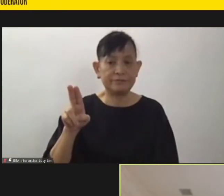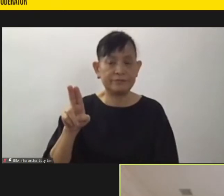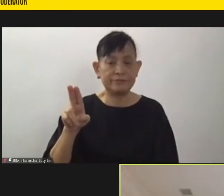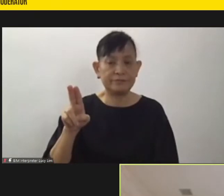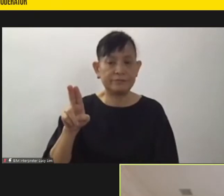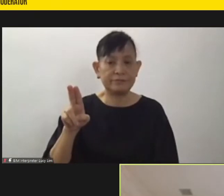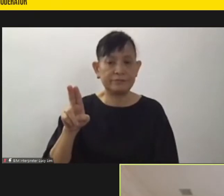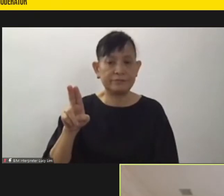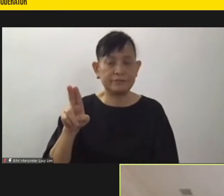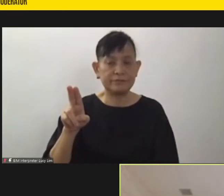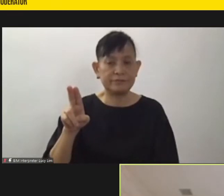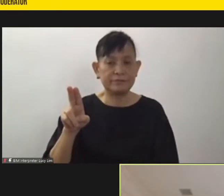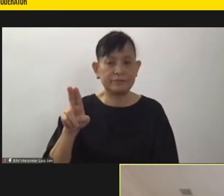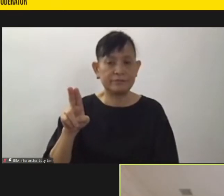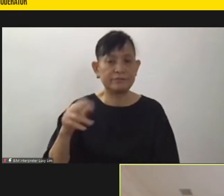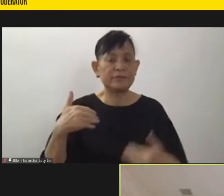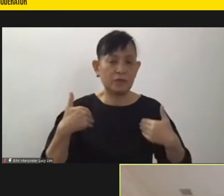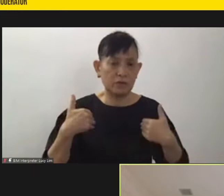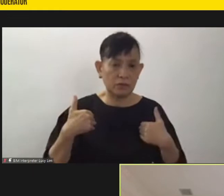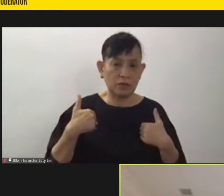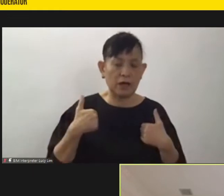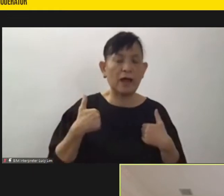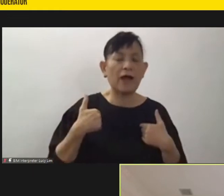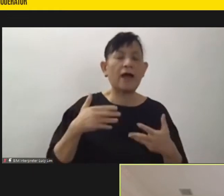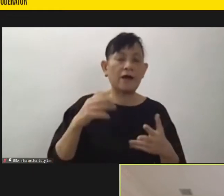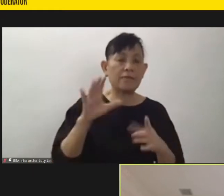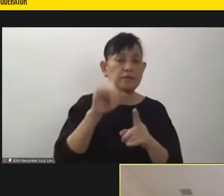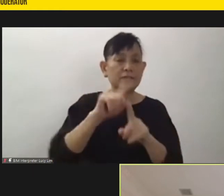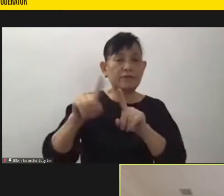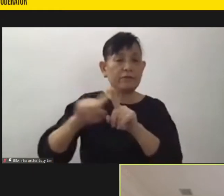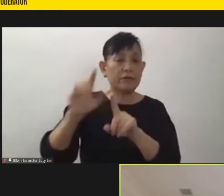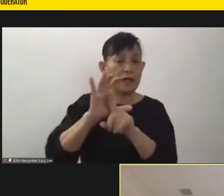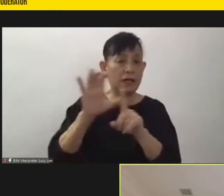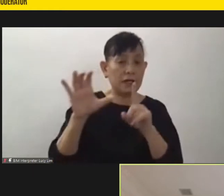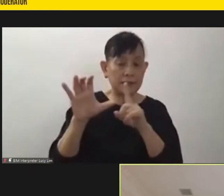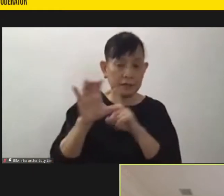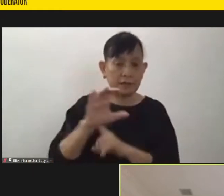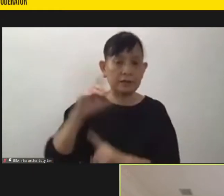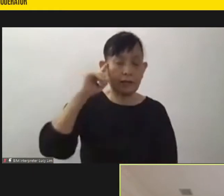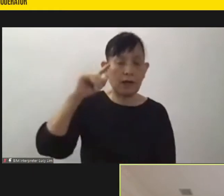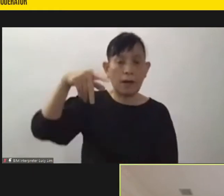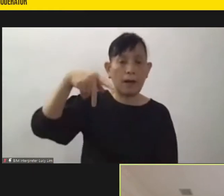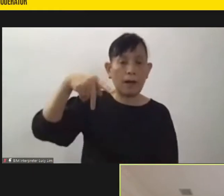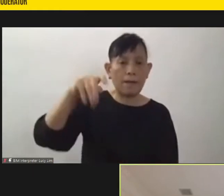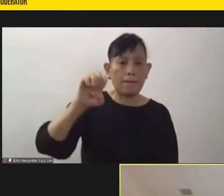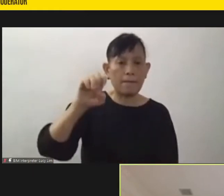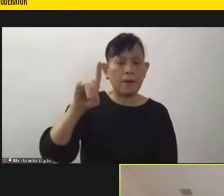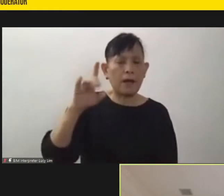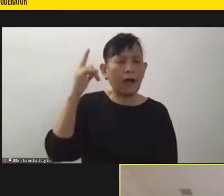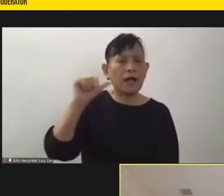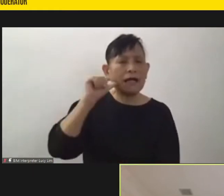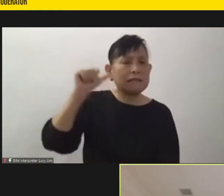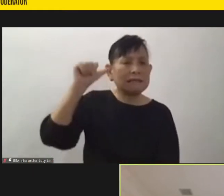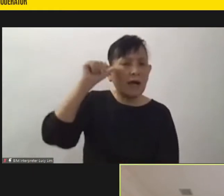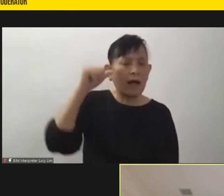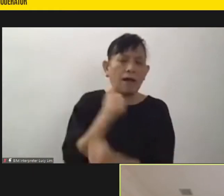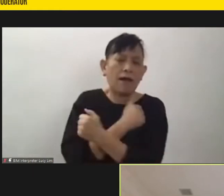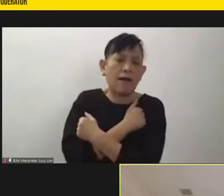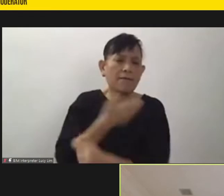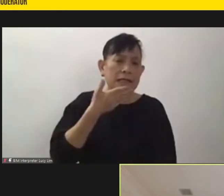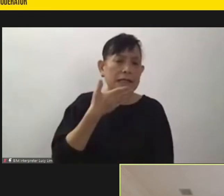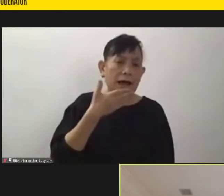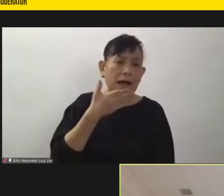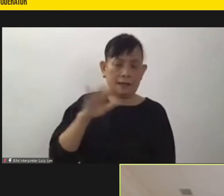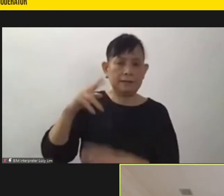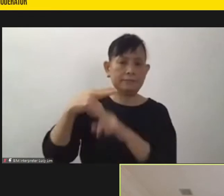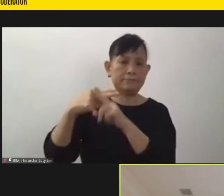so obviously we have rape culture, violence against women, as well as pedophilia, you mentioned as the main problem. And you did say that,